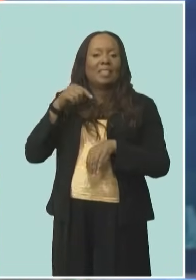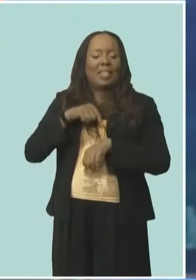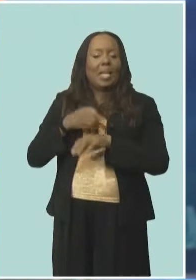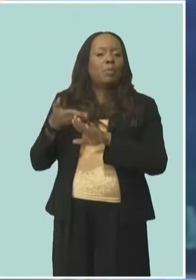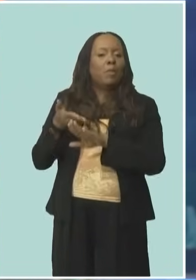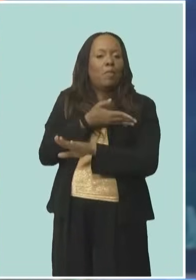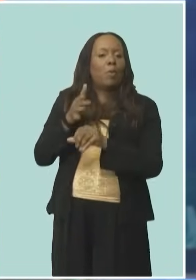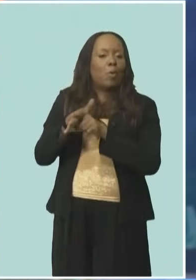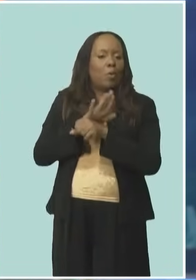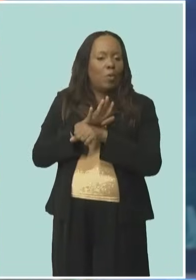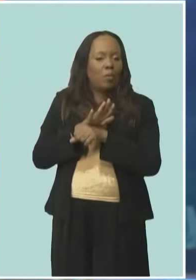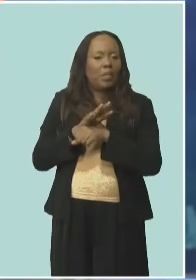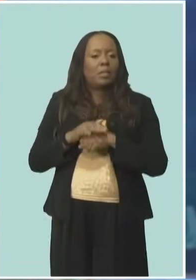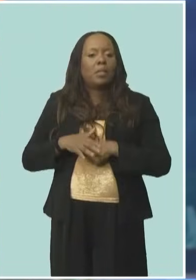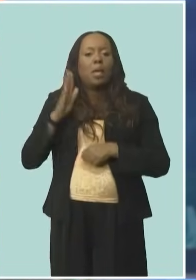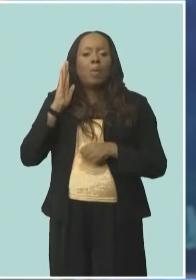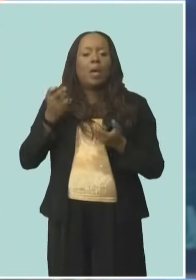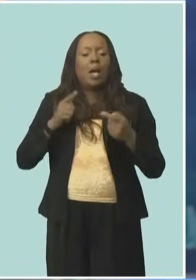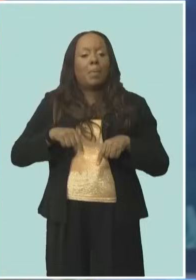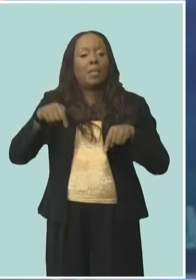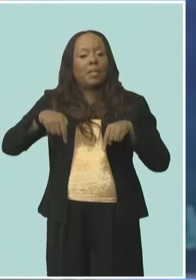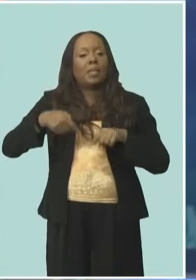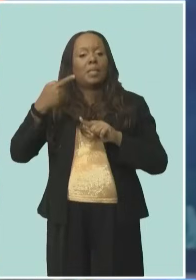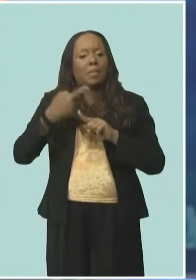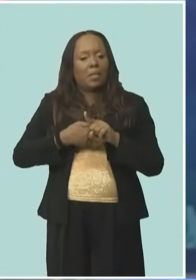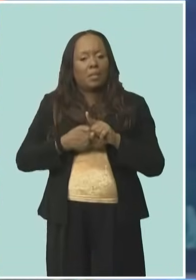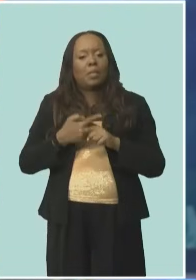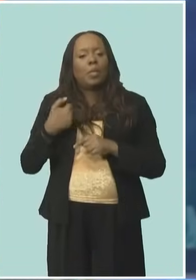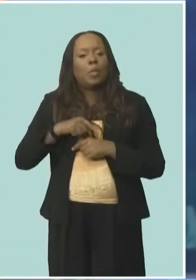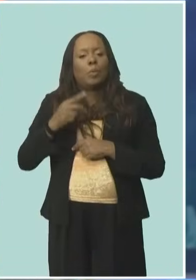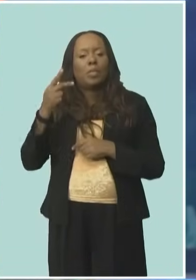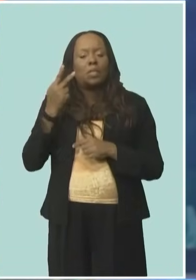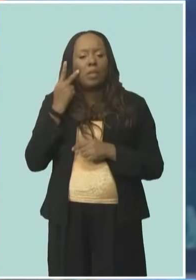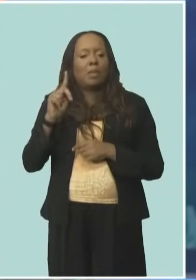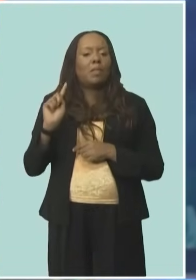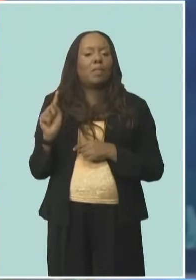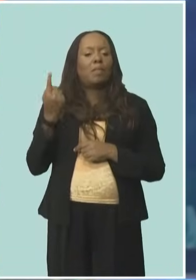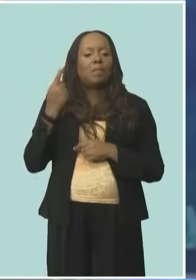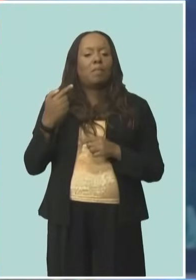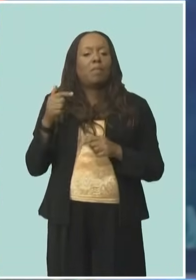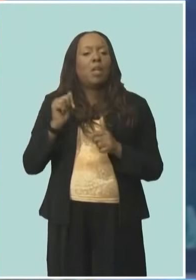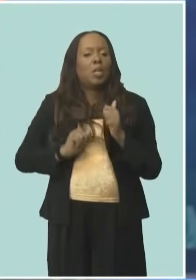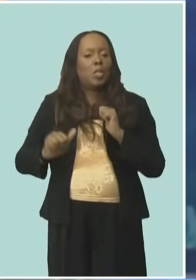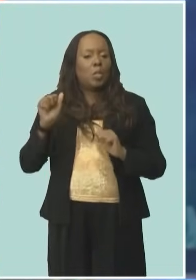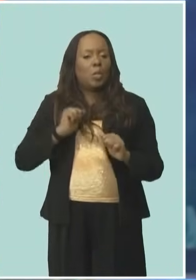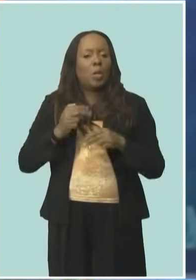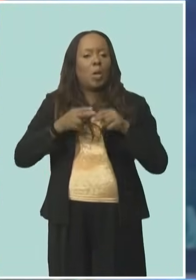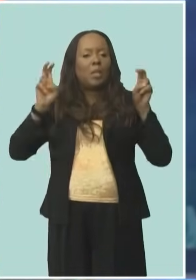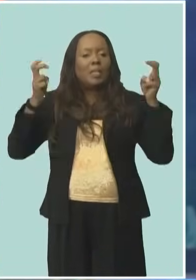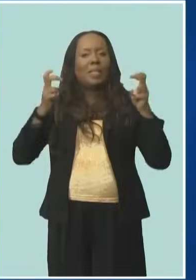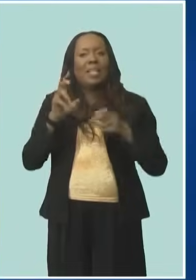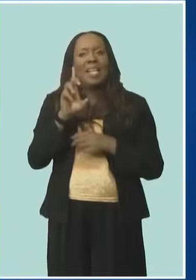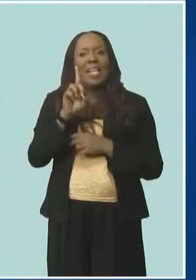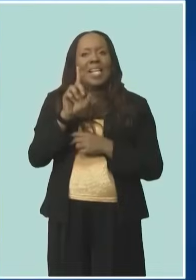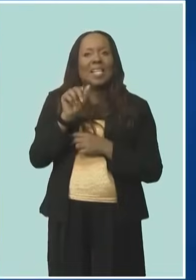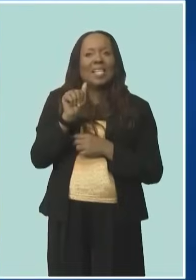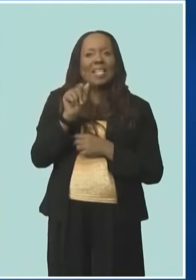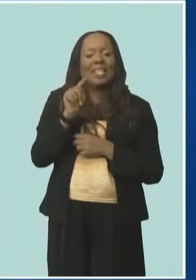month. Anesta Henry was at the Lloyd Erskine Sandiford Center for the first show-themed date night.